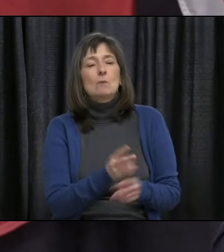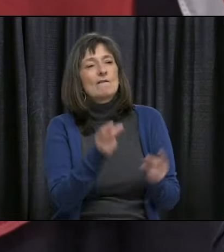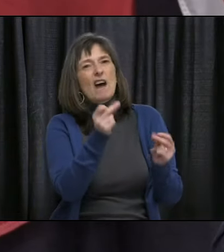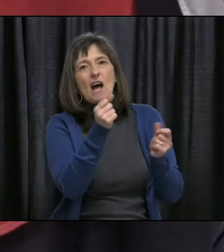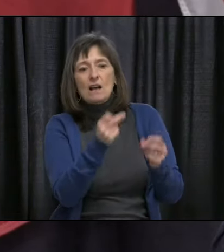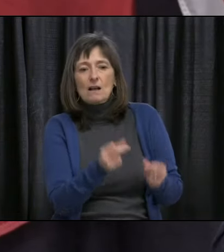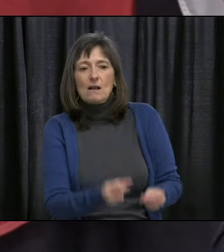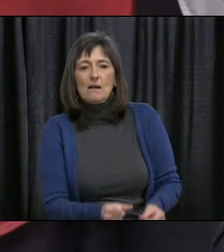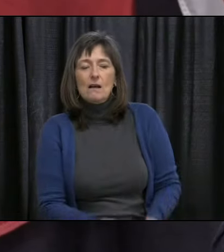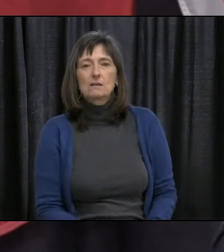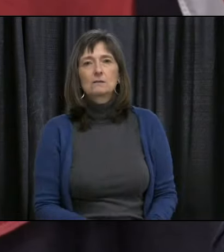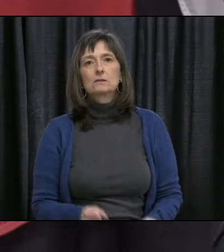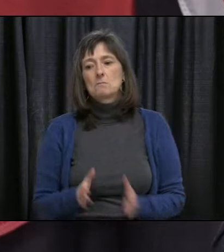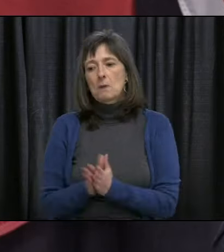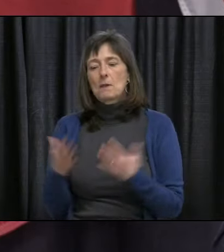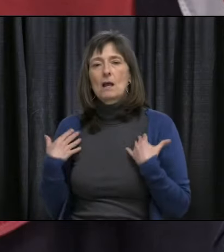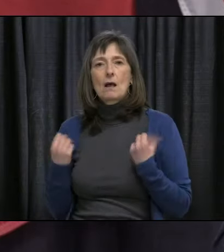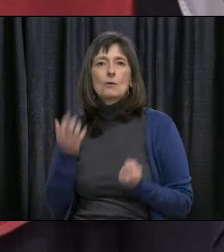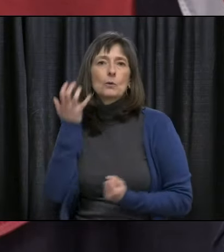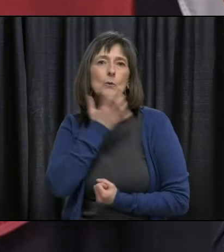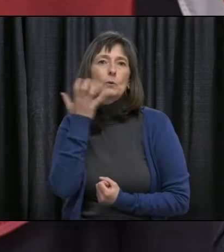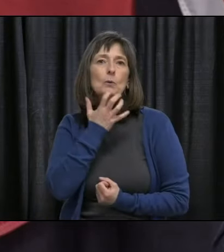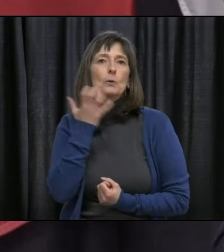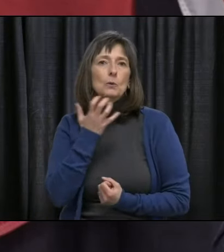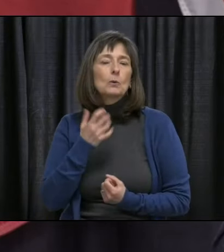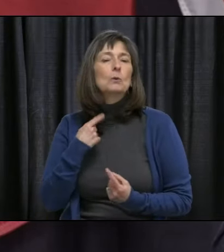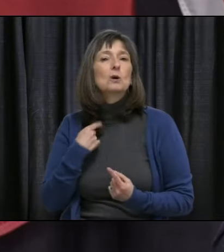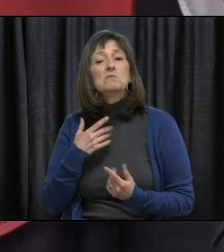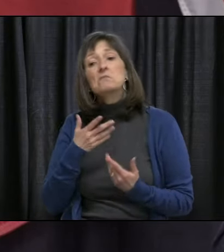officials through this weekend and early into this week.